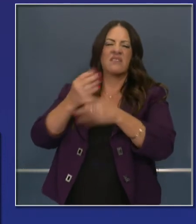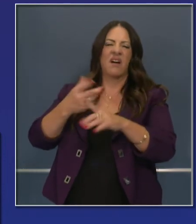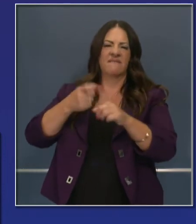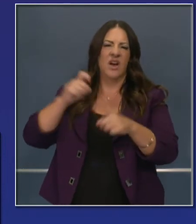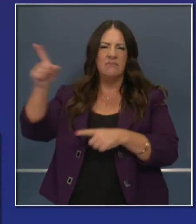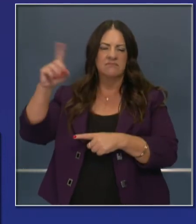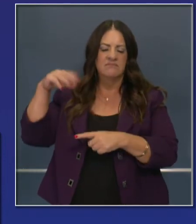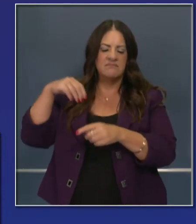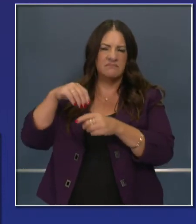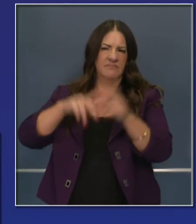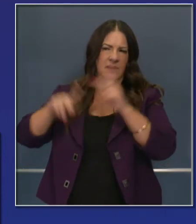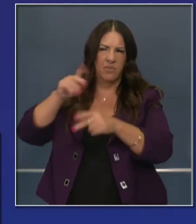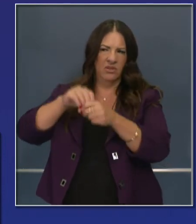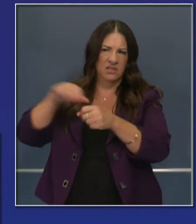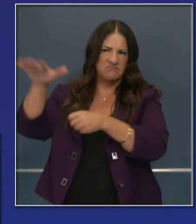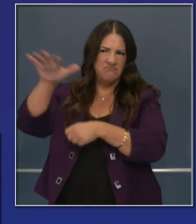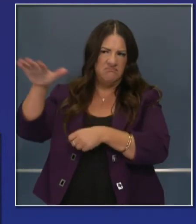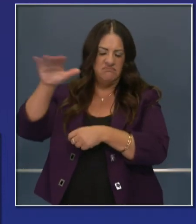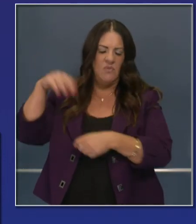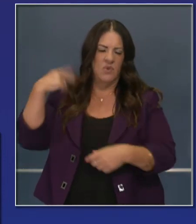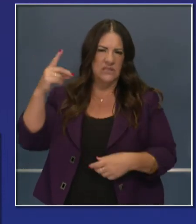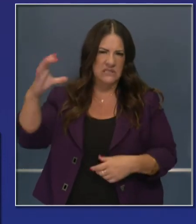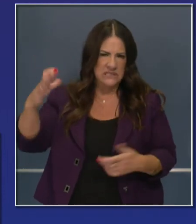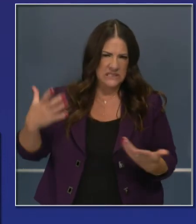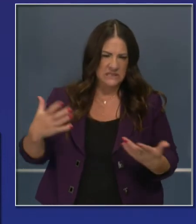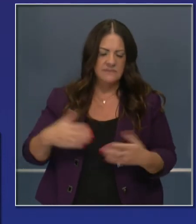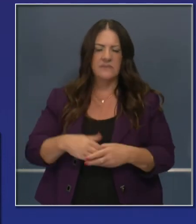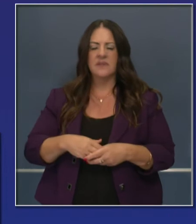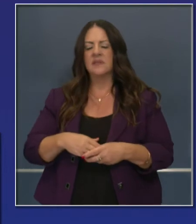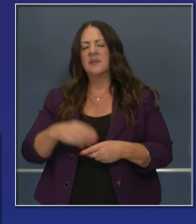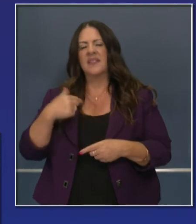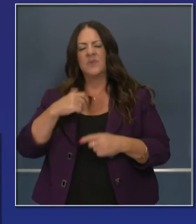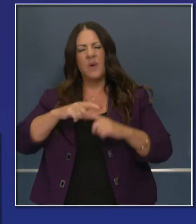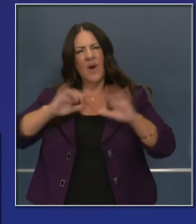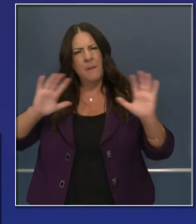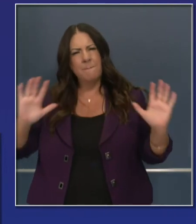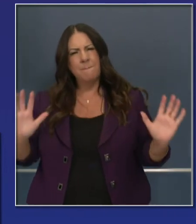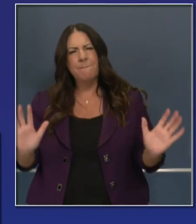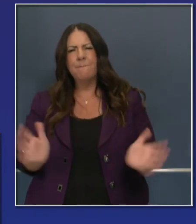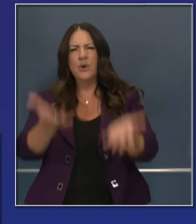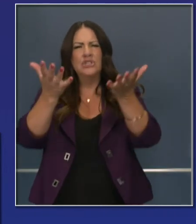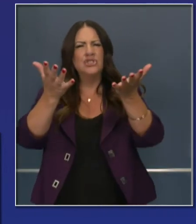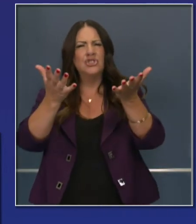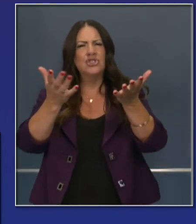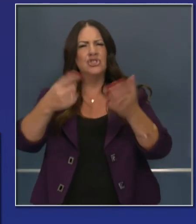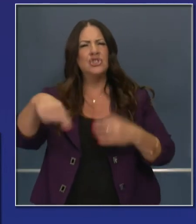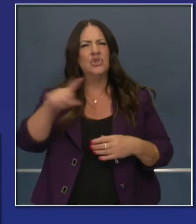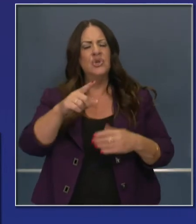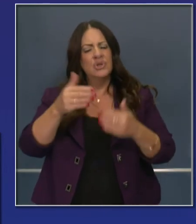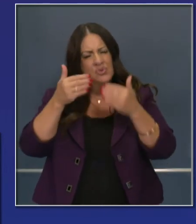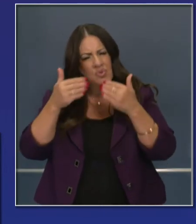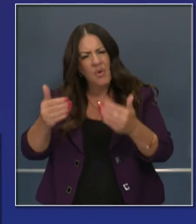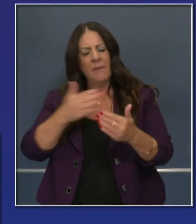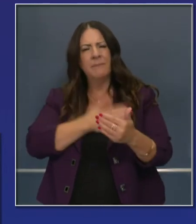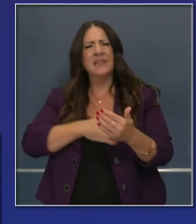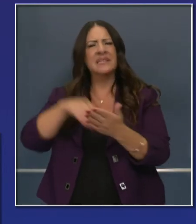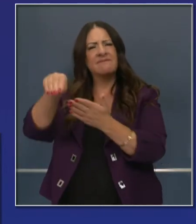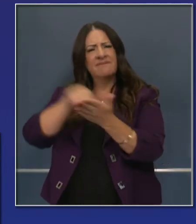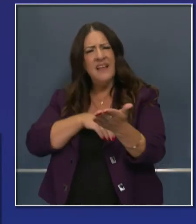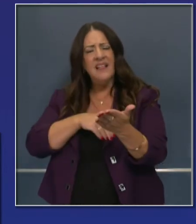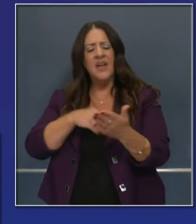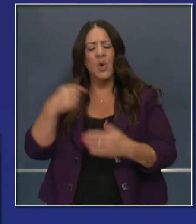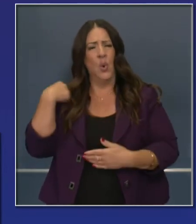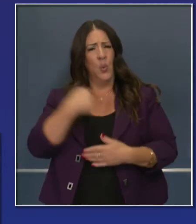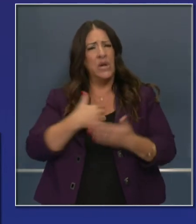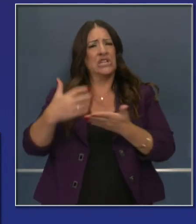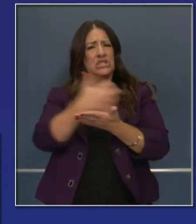to update you on these efforts and really try to push this count forward in a way that's deserving of a great state